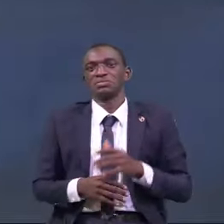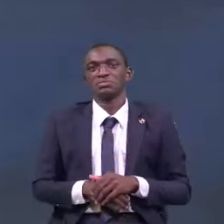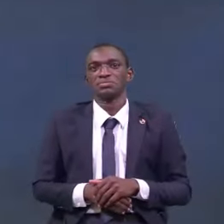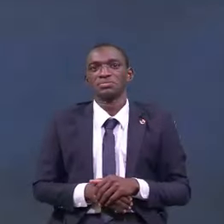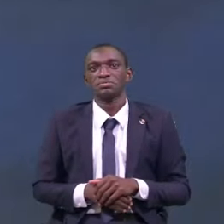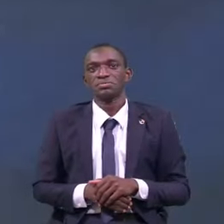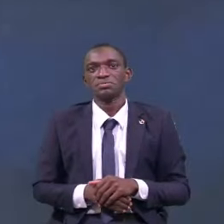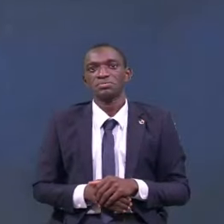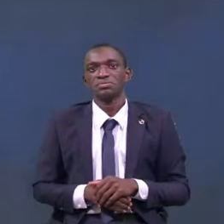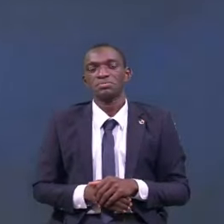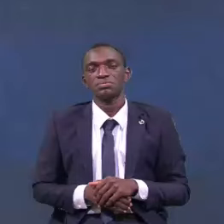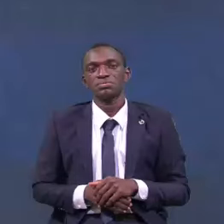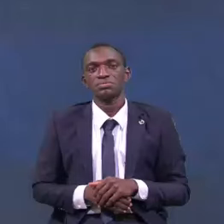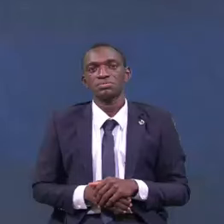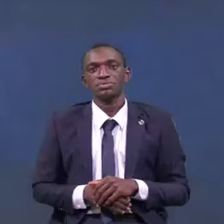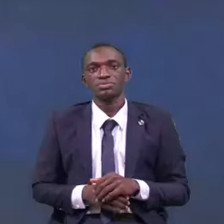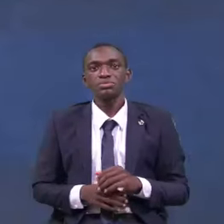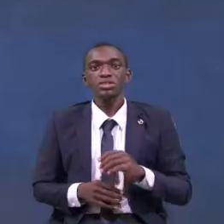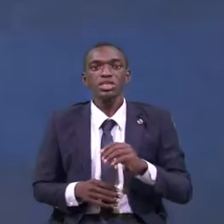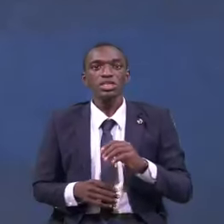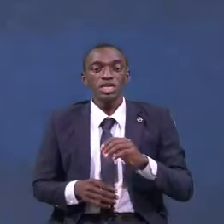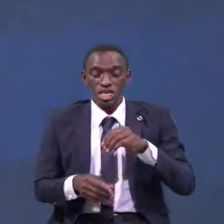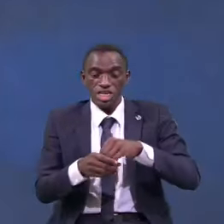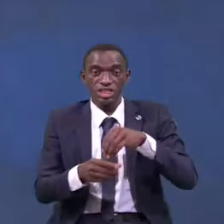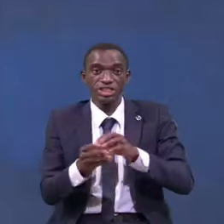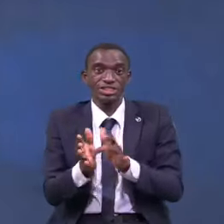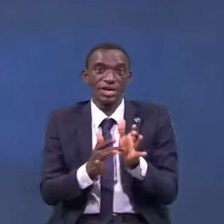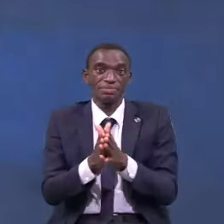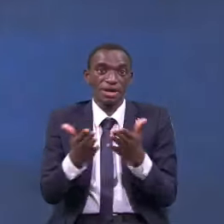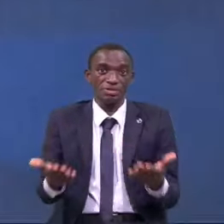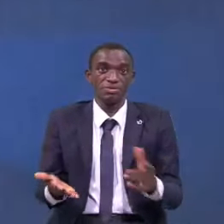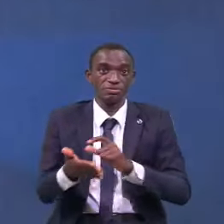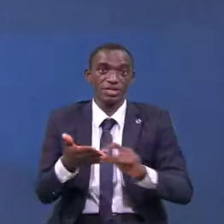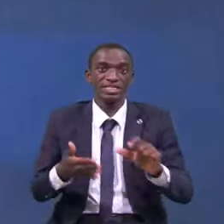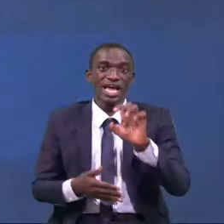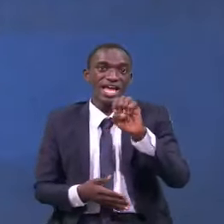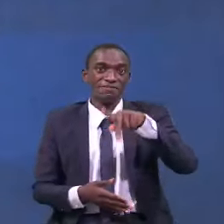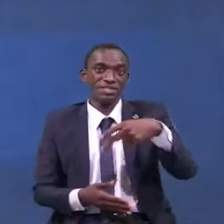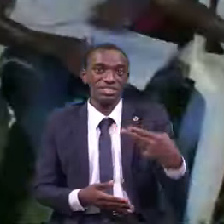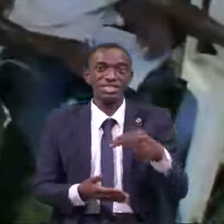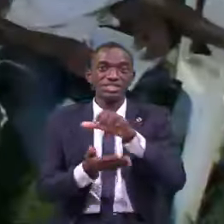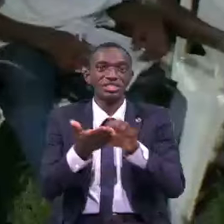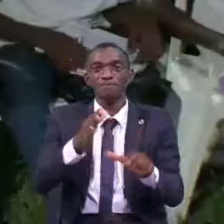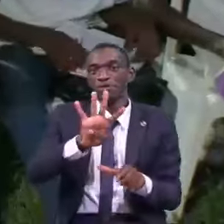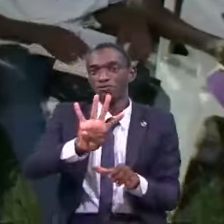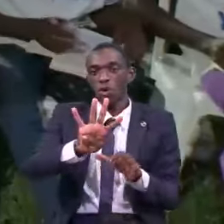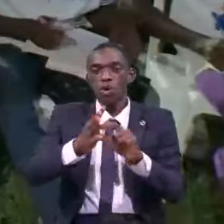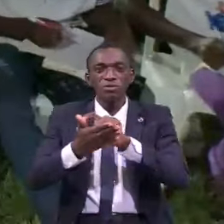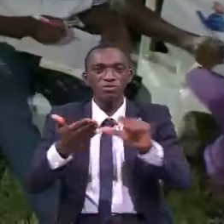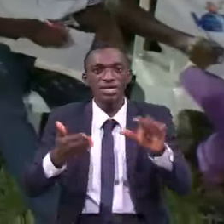vie dans l'insensibilité. In Ephesians chapter 4, reading there from verse